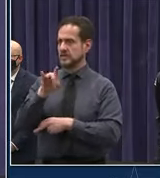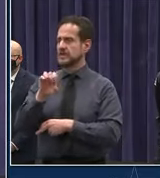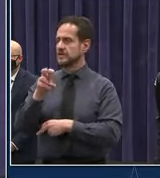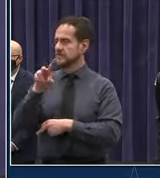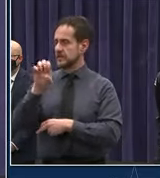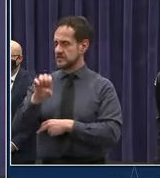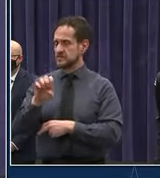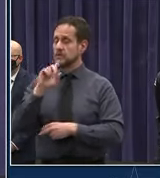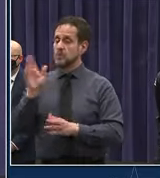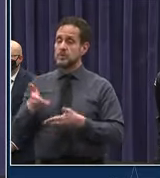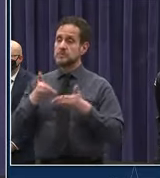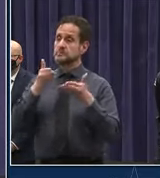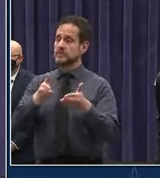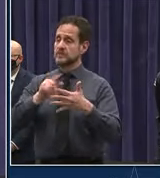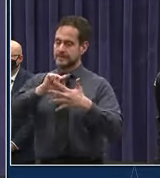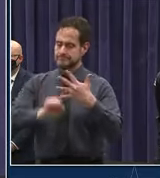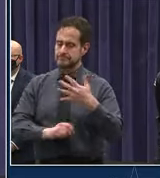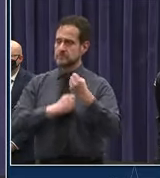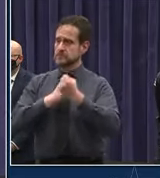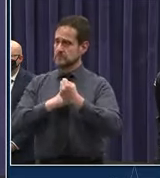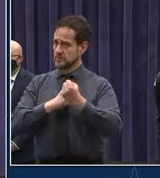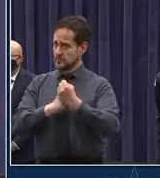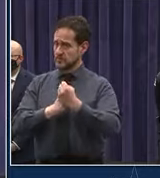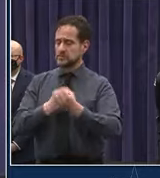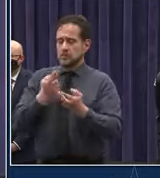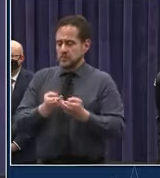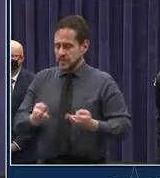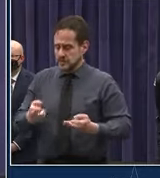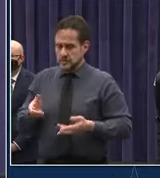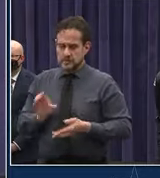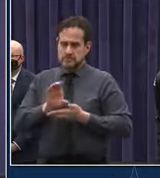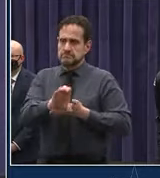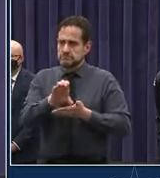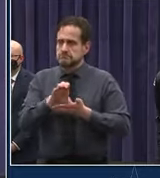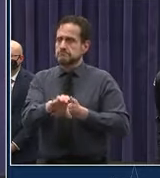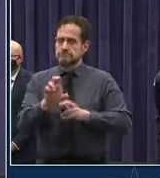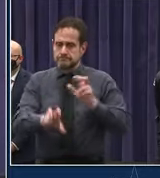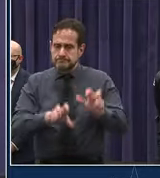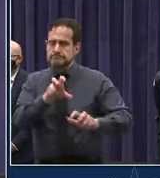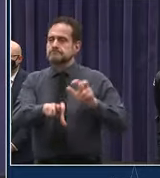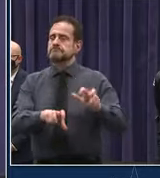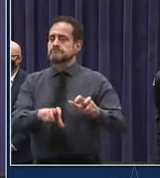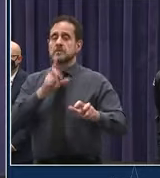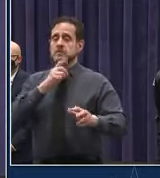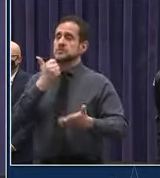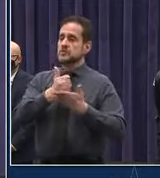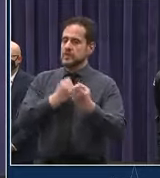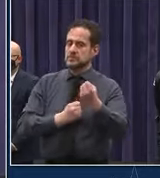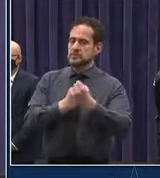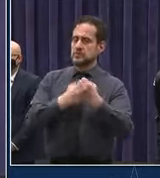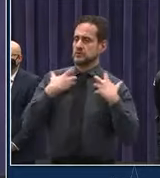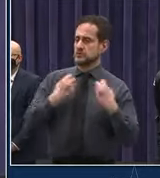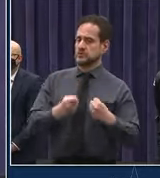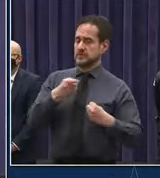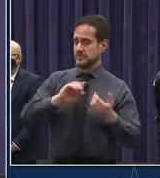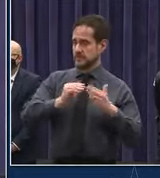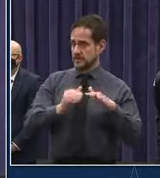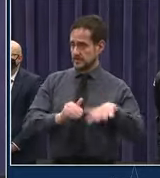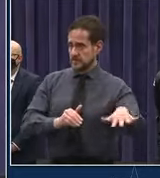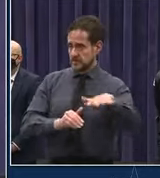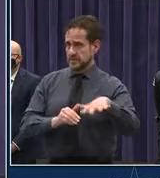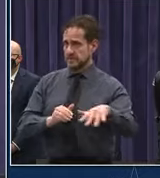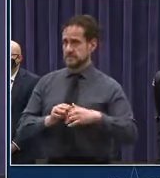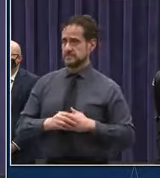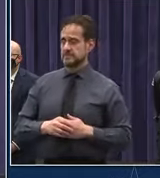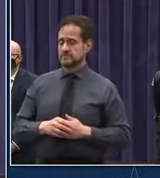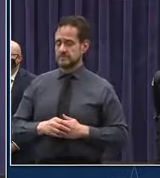even last. It's been a problem of long standing, and it's way past time that we unite,